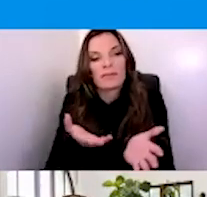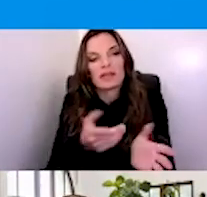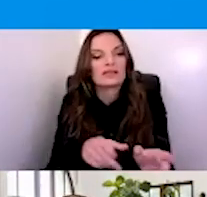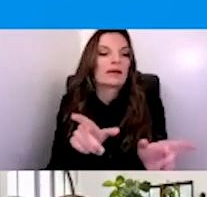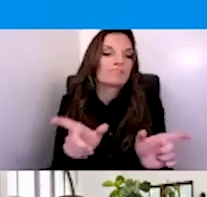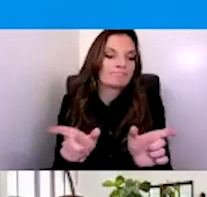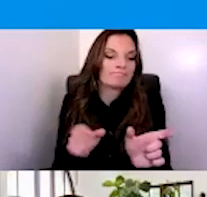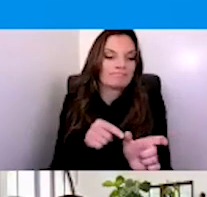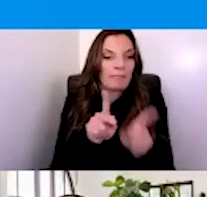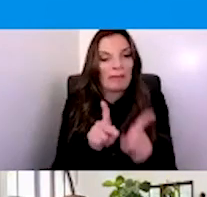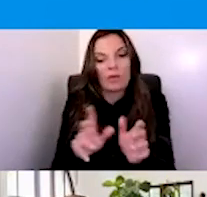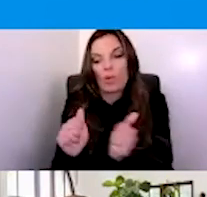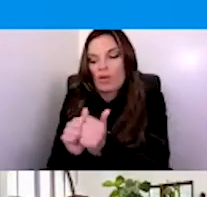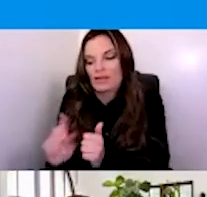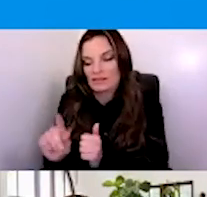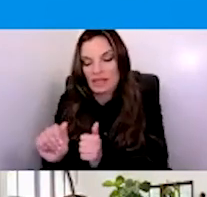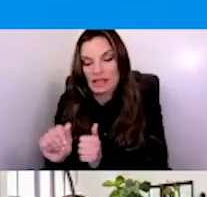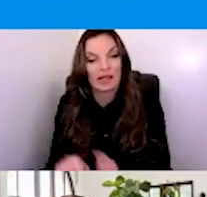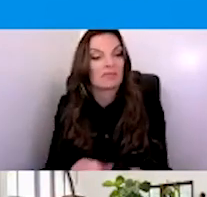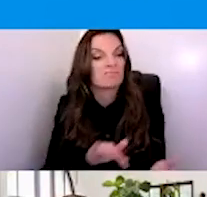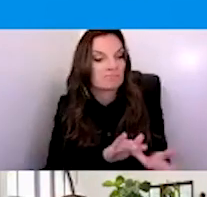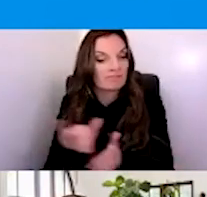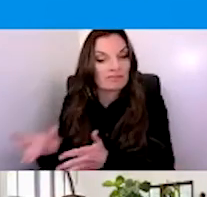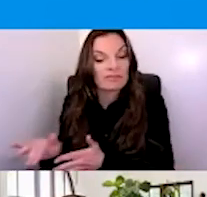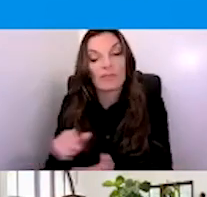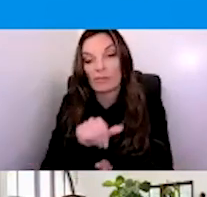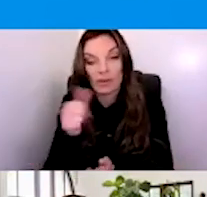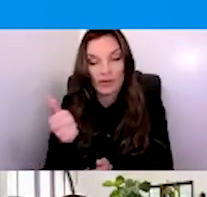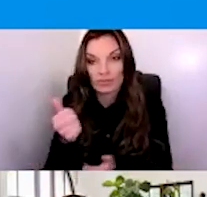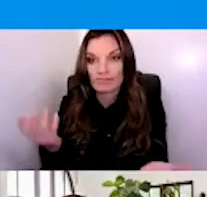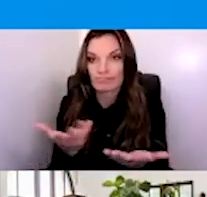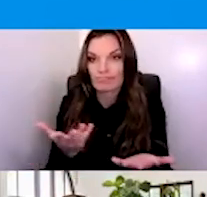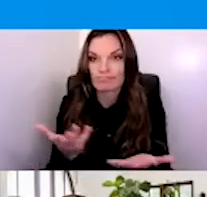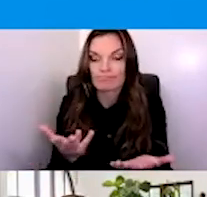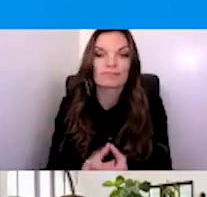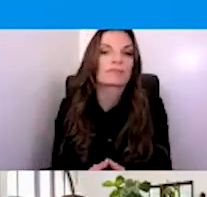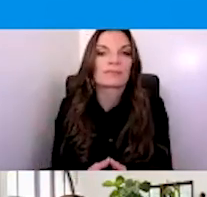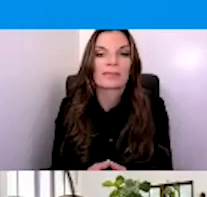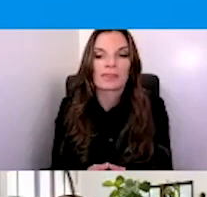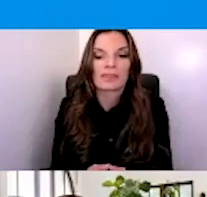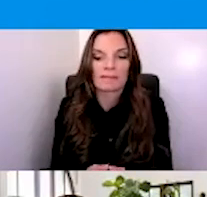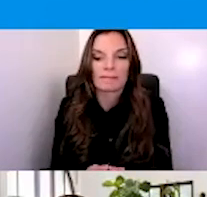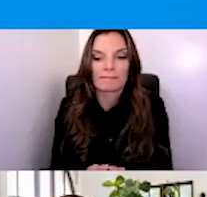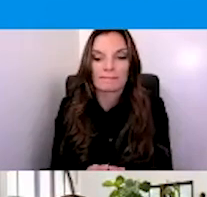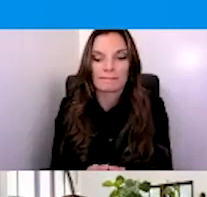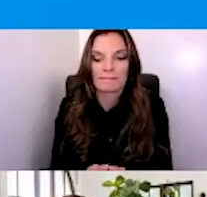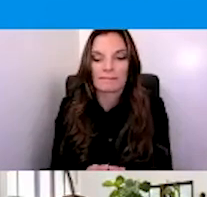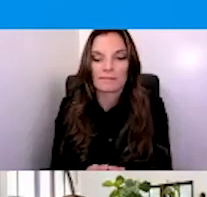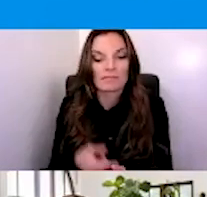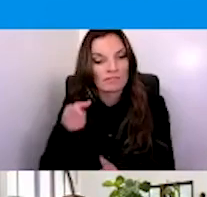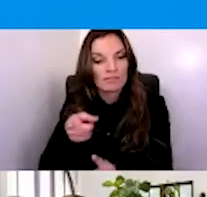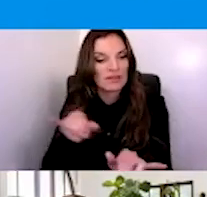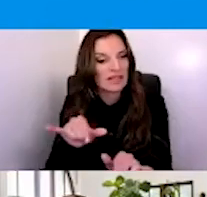disabilities. Another approach to language that is also valid and is important to be aware of and